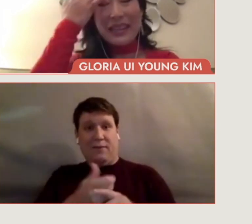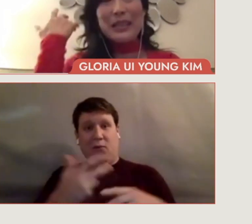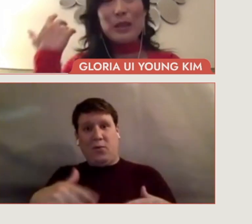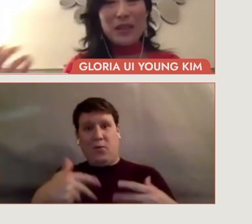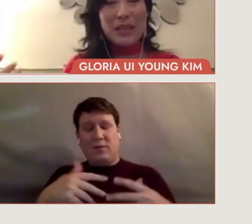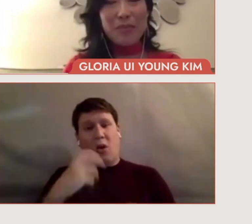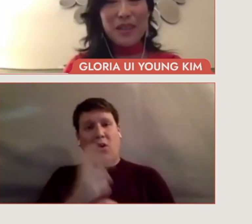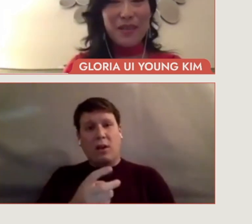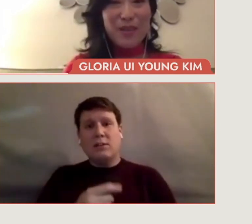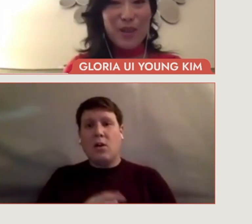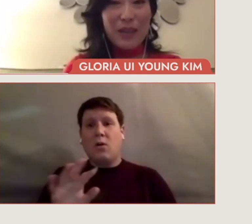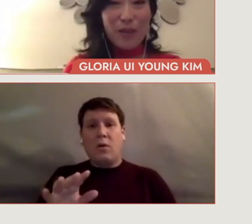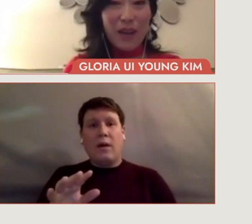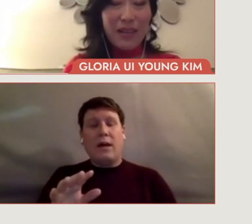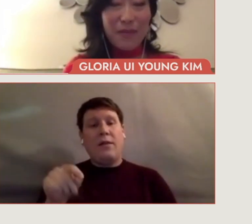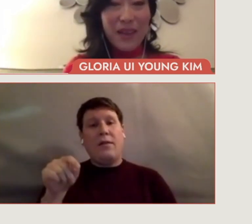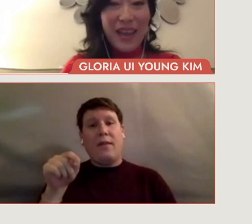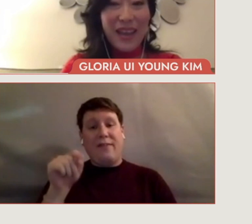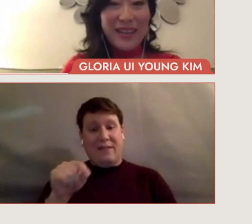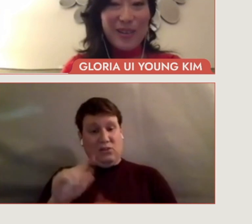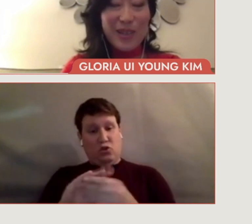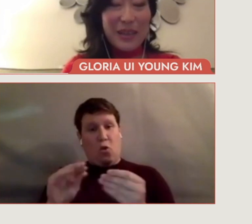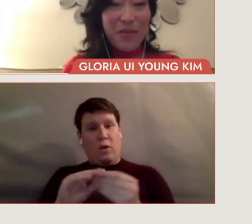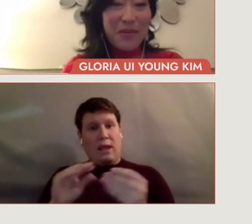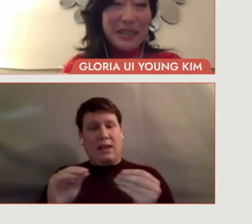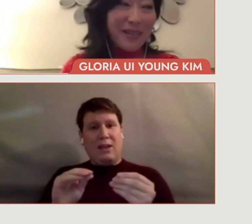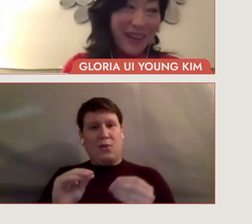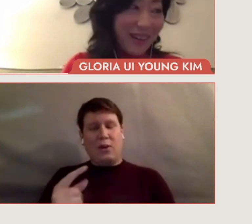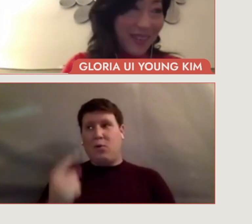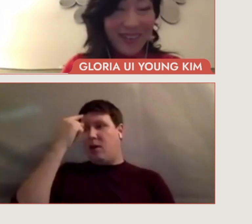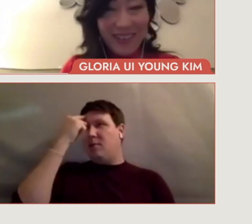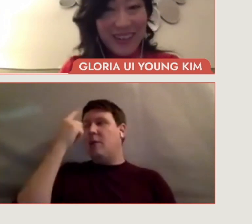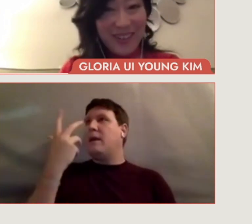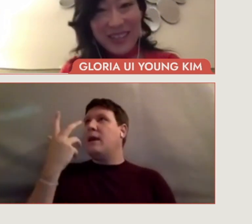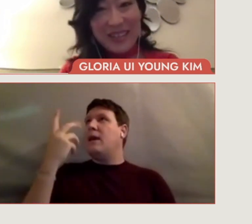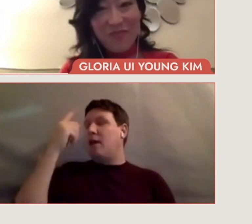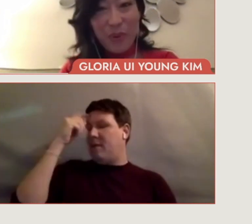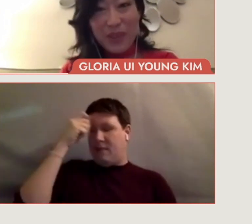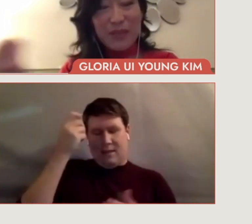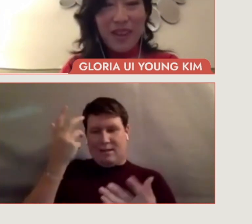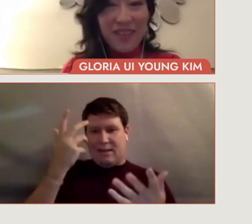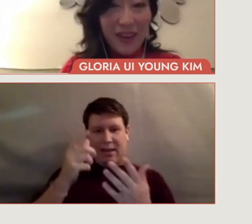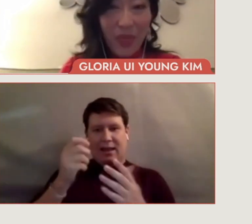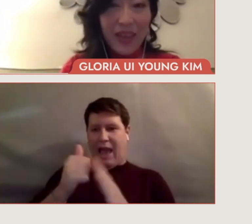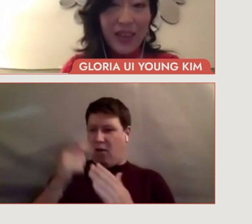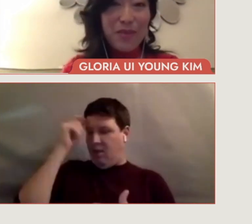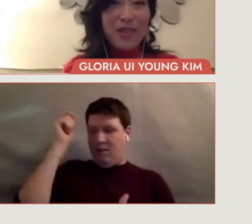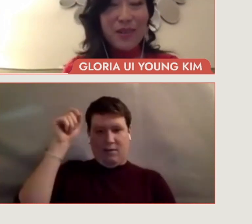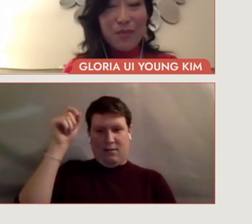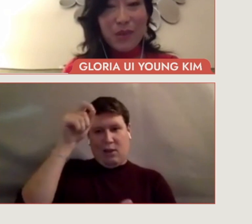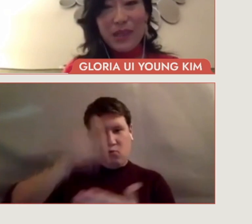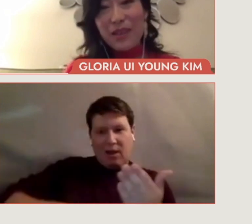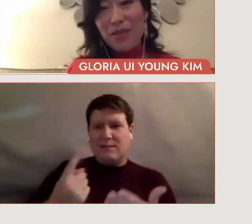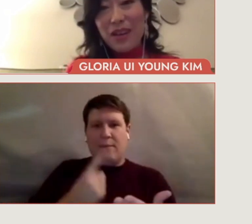Like, these stories come to you and you just have to write them. And you're just like, what am I doing? I don't know. Like, you're just pulling something out of nothing. And when